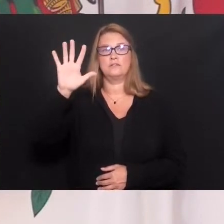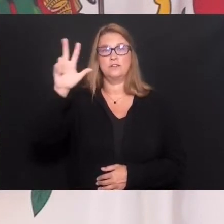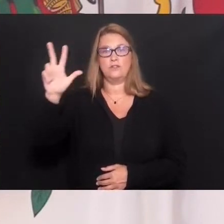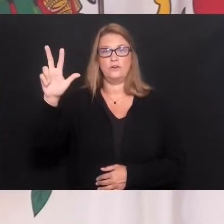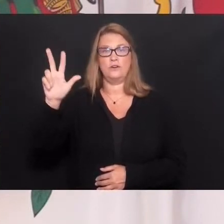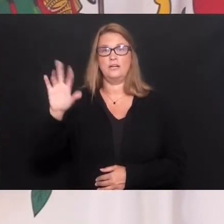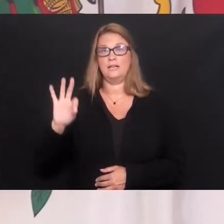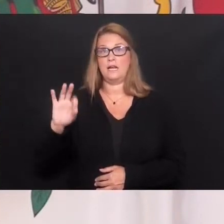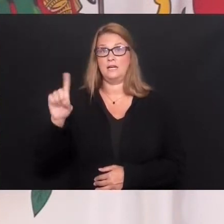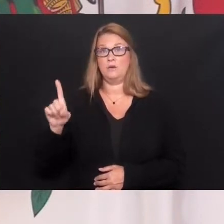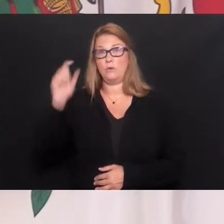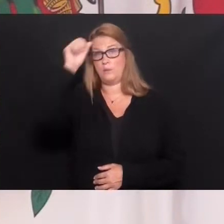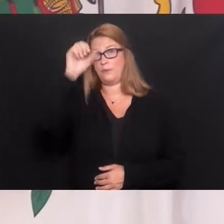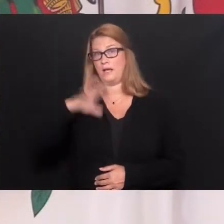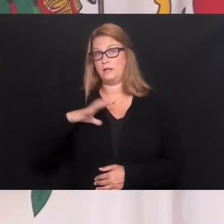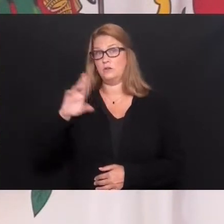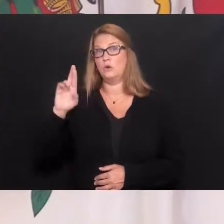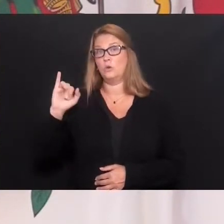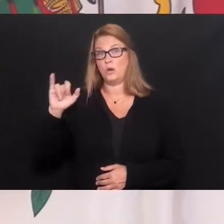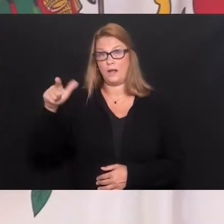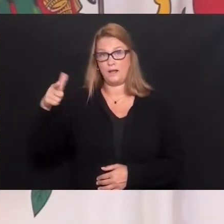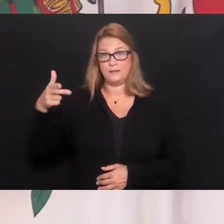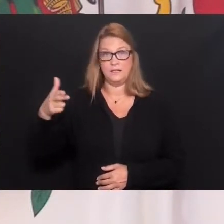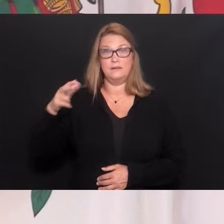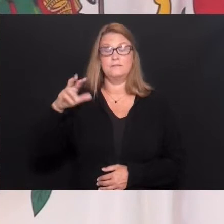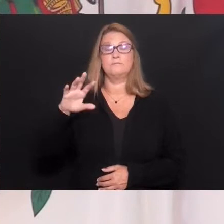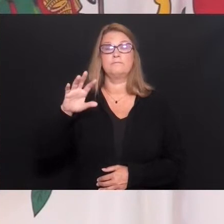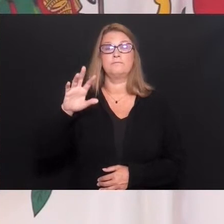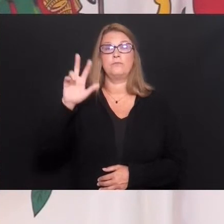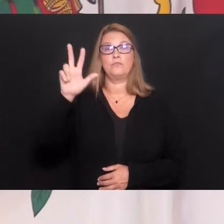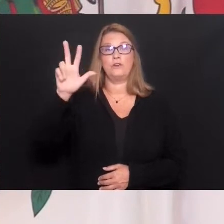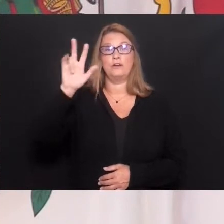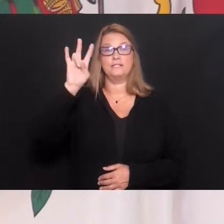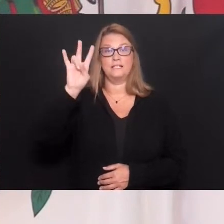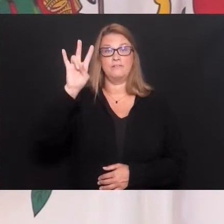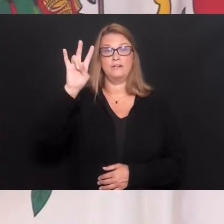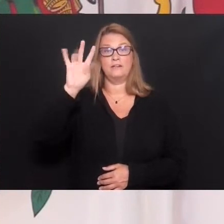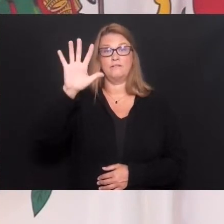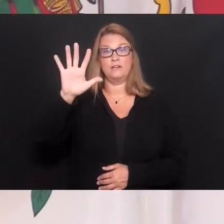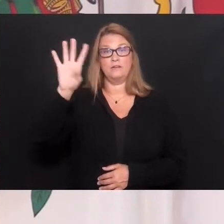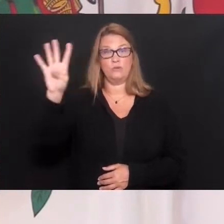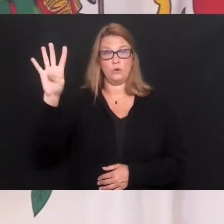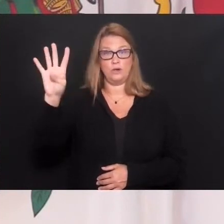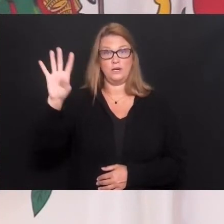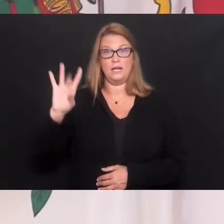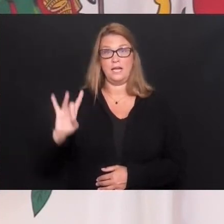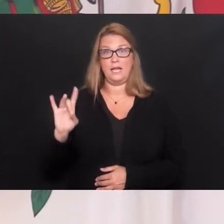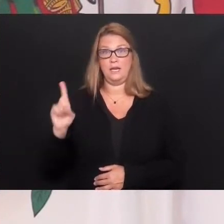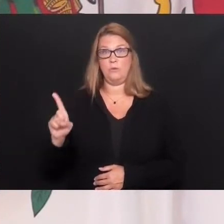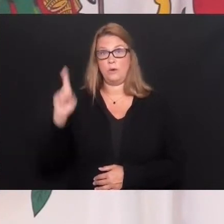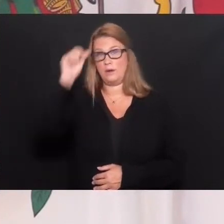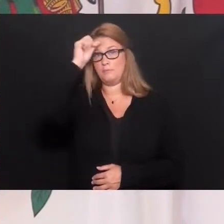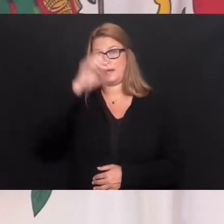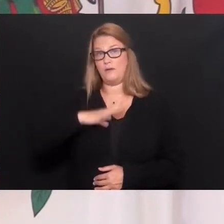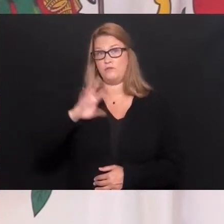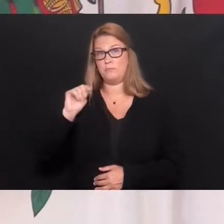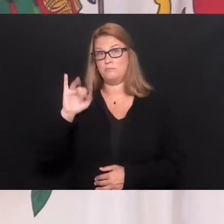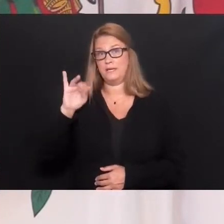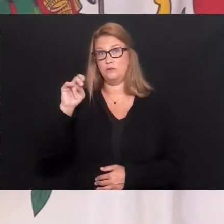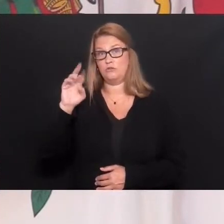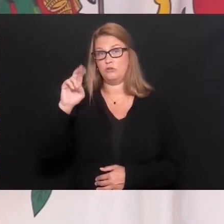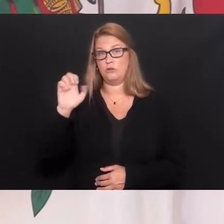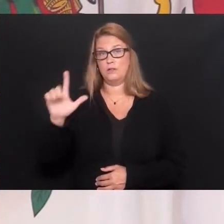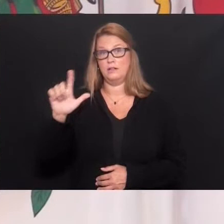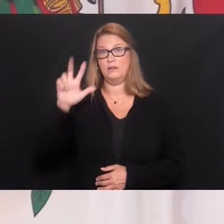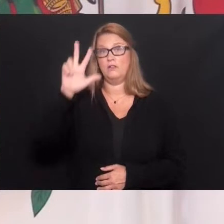death, a 91-year-old male from Raleigh County. The 3,754th death, an 81-year-old male from Mineral County.